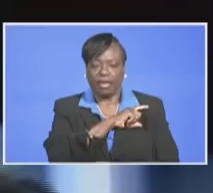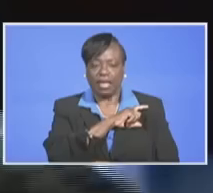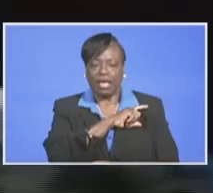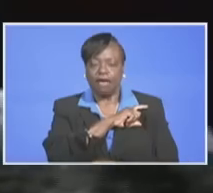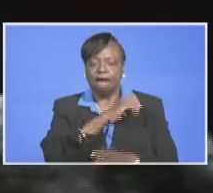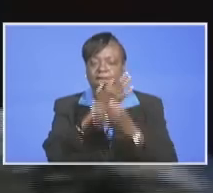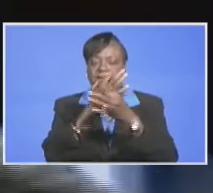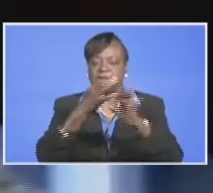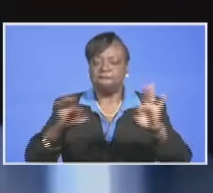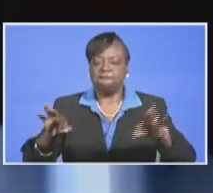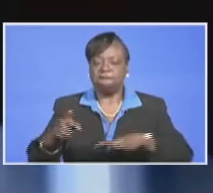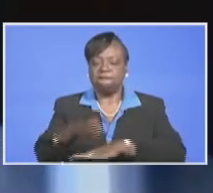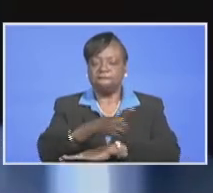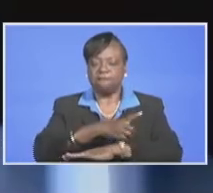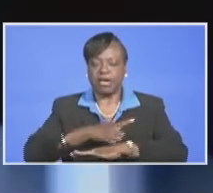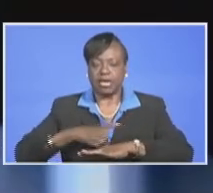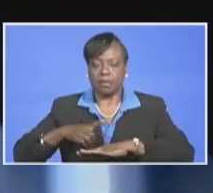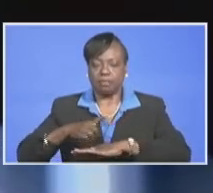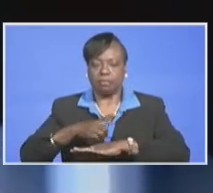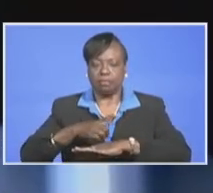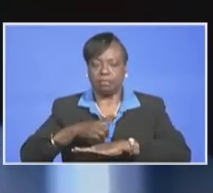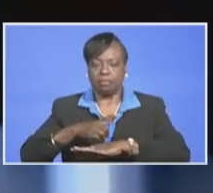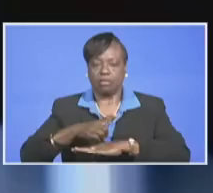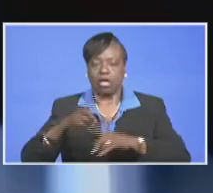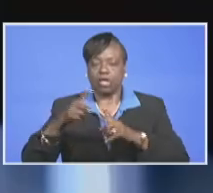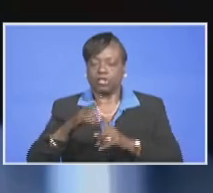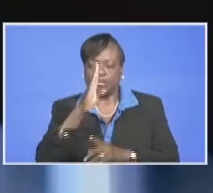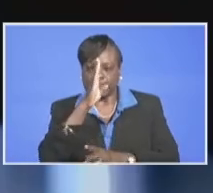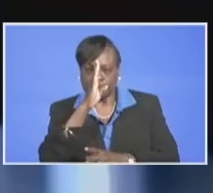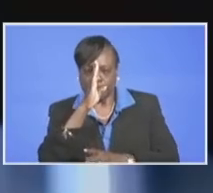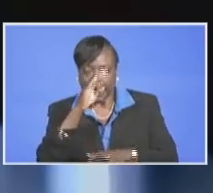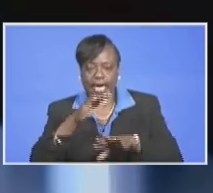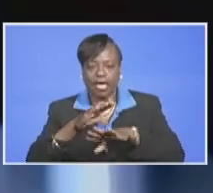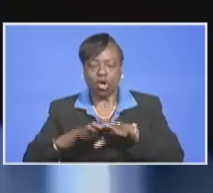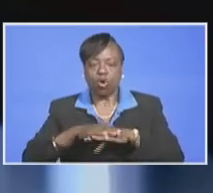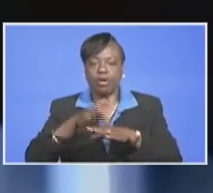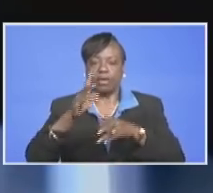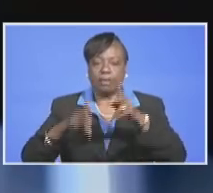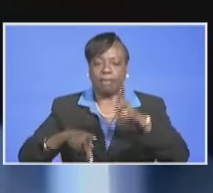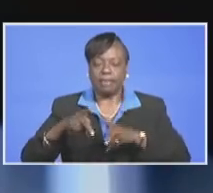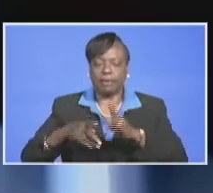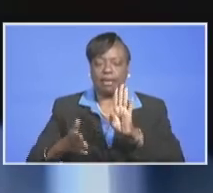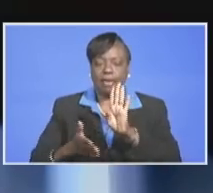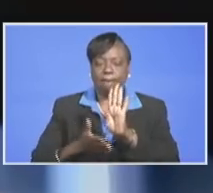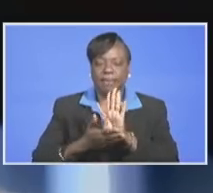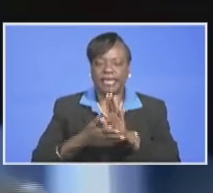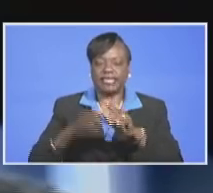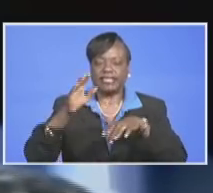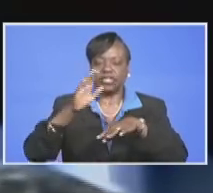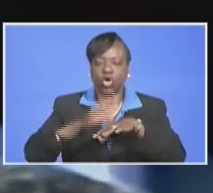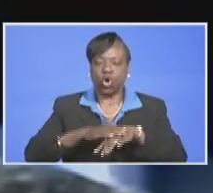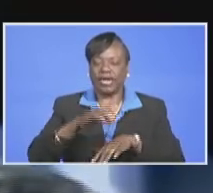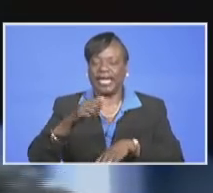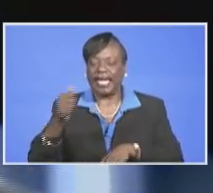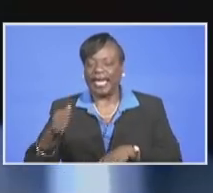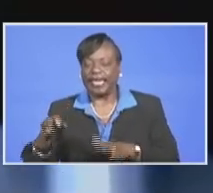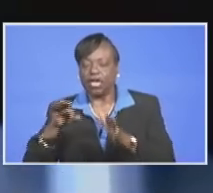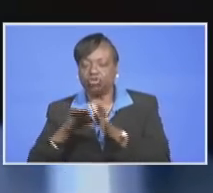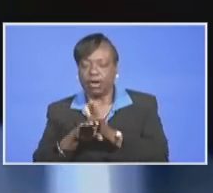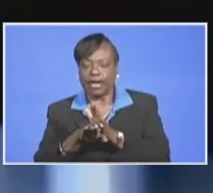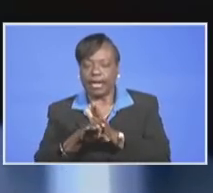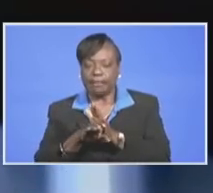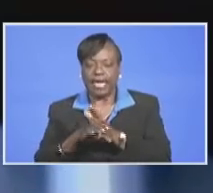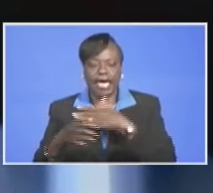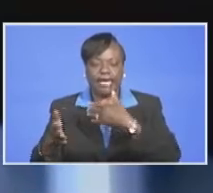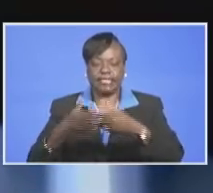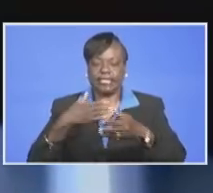absolute freedom to spy on people based on the allegation of any crime, no